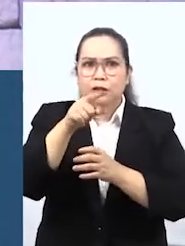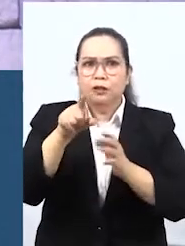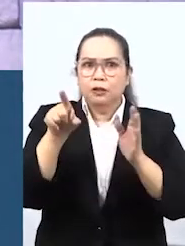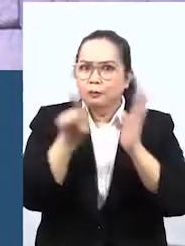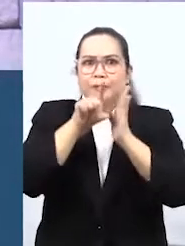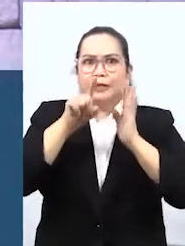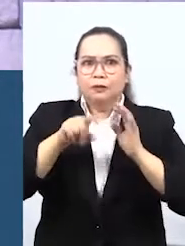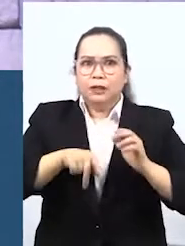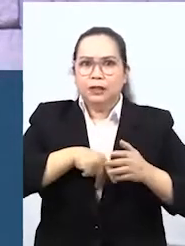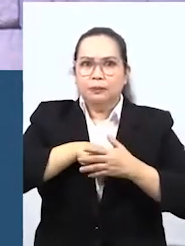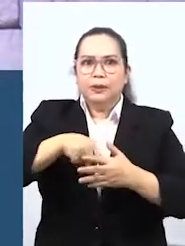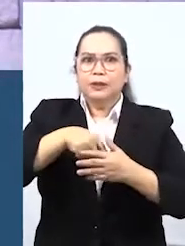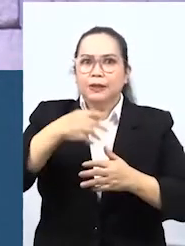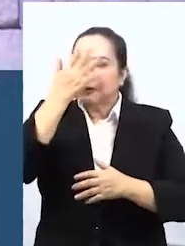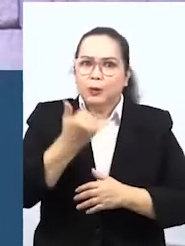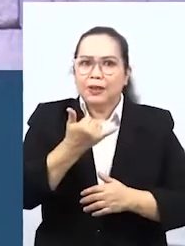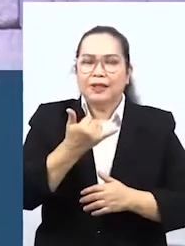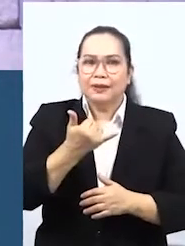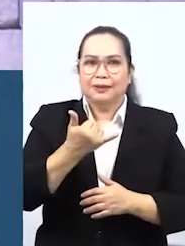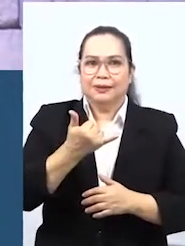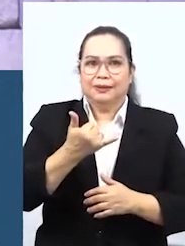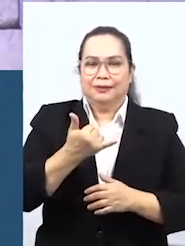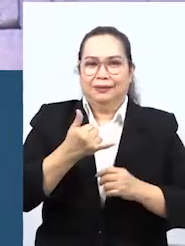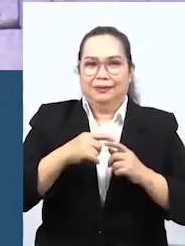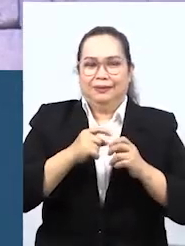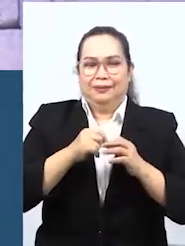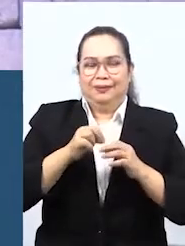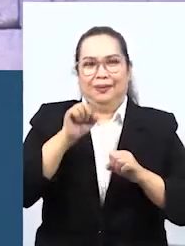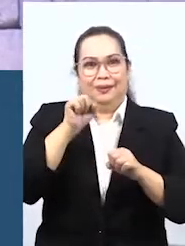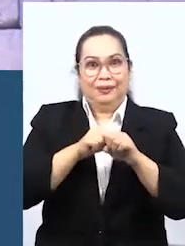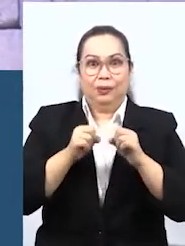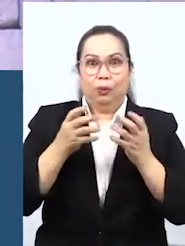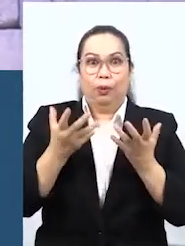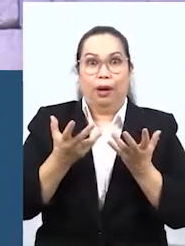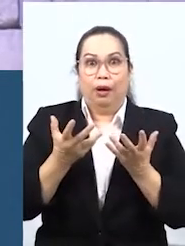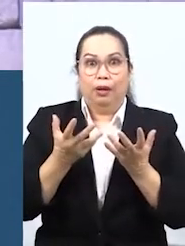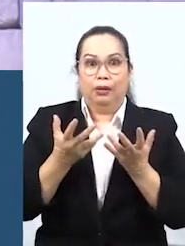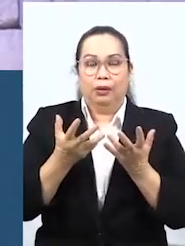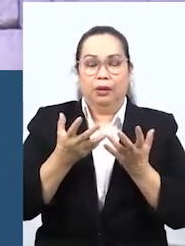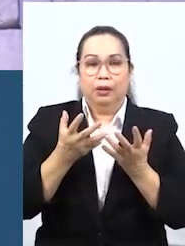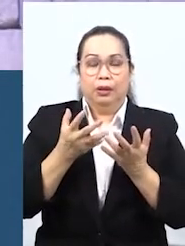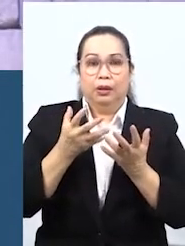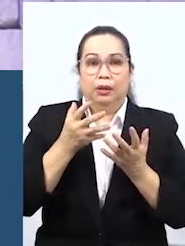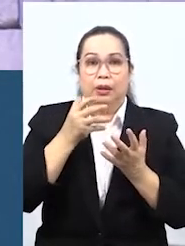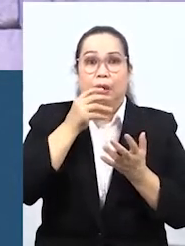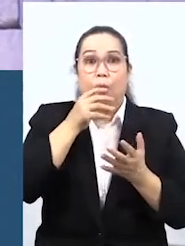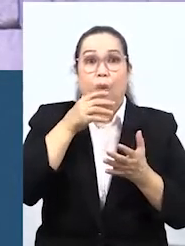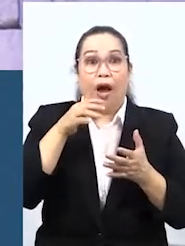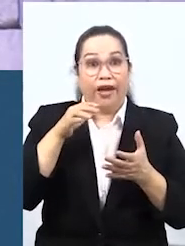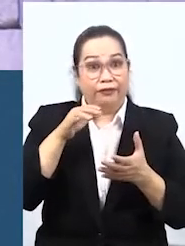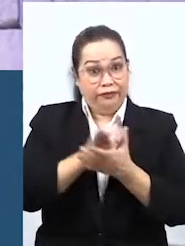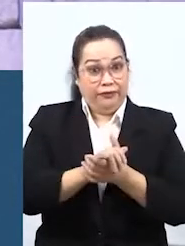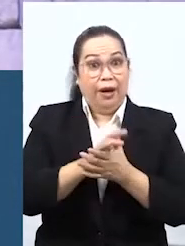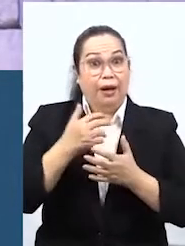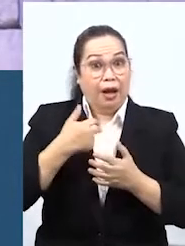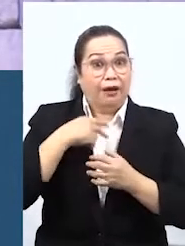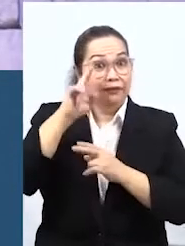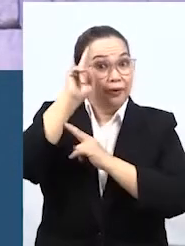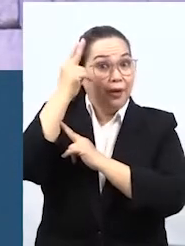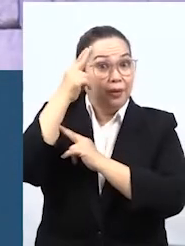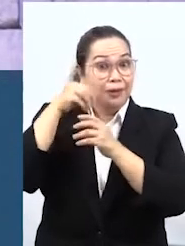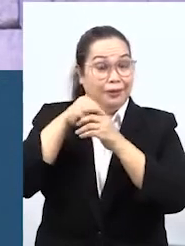nga pwede ano ba and so my wife has an Uncle some relatives in the